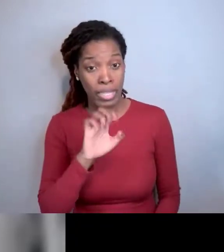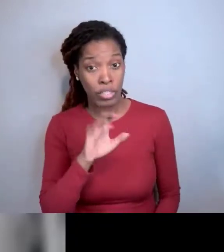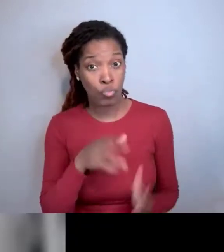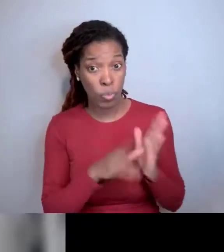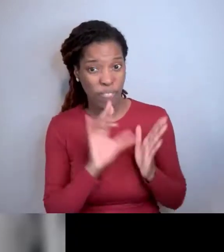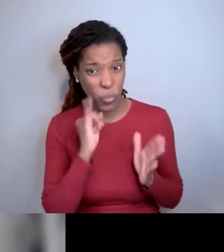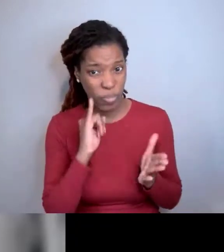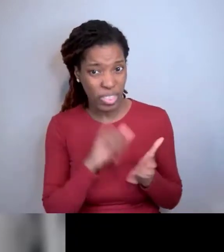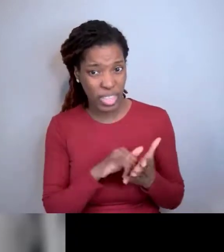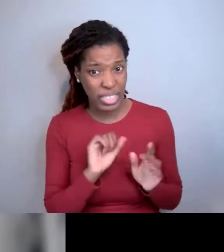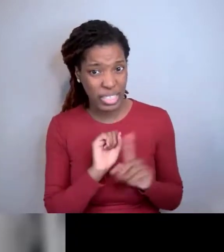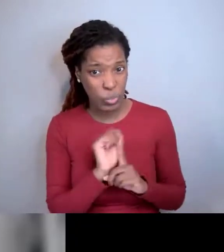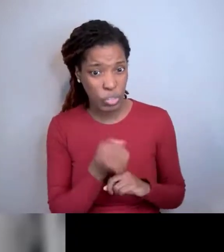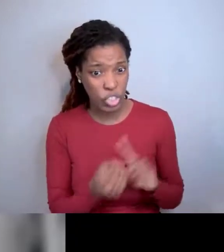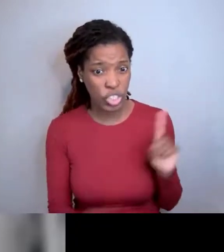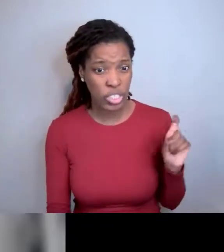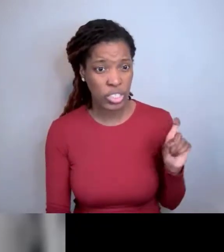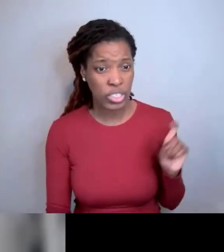So